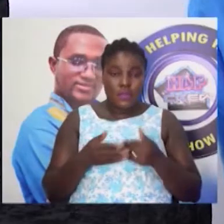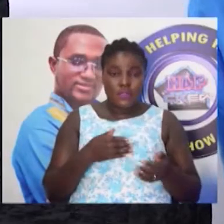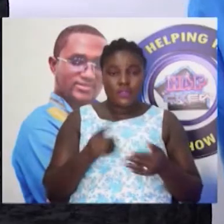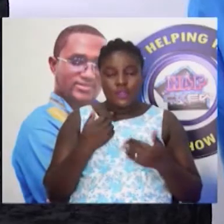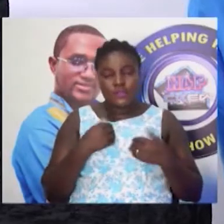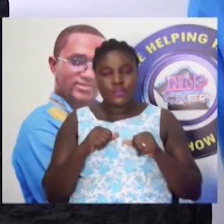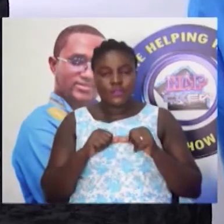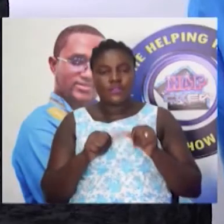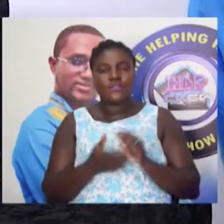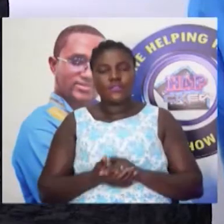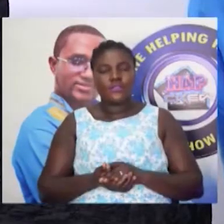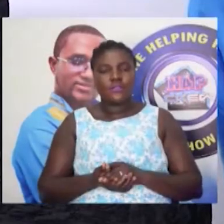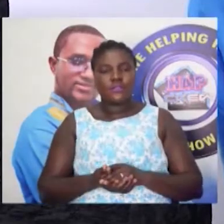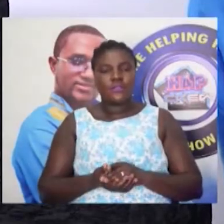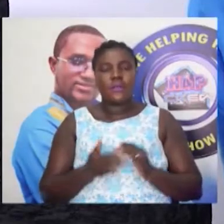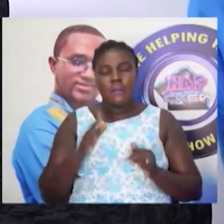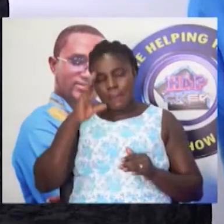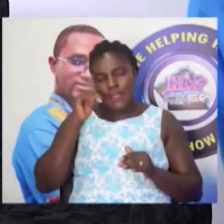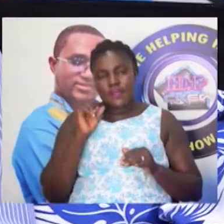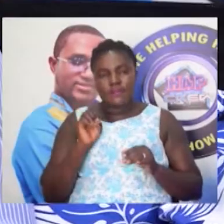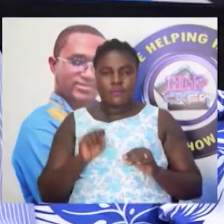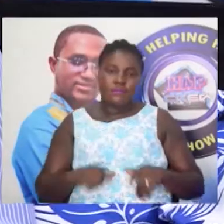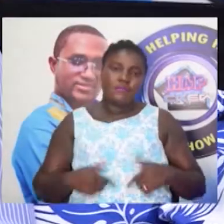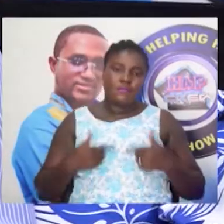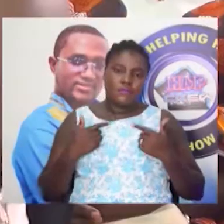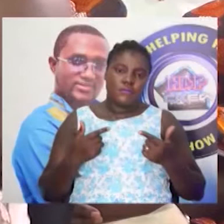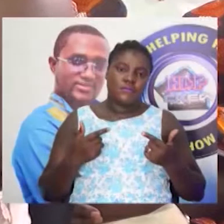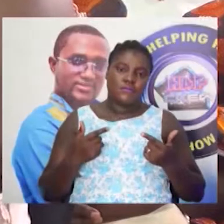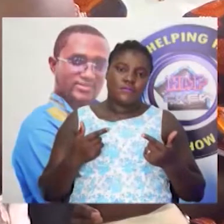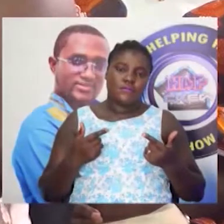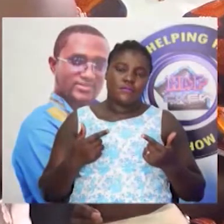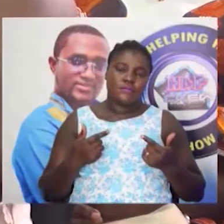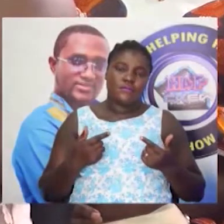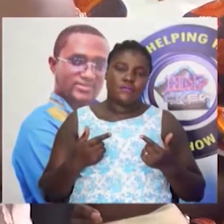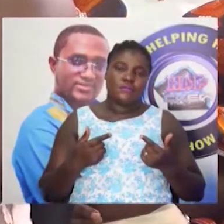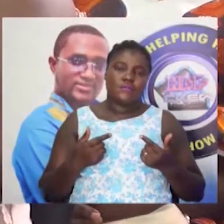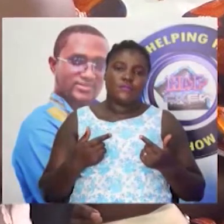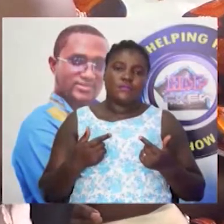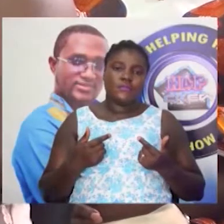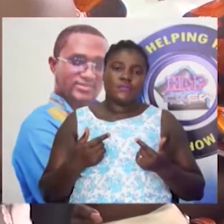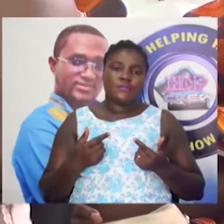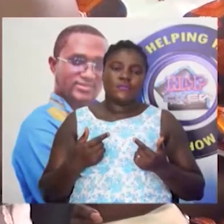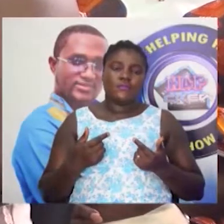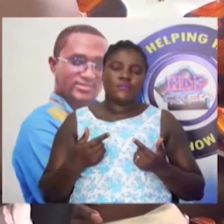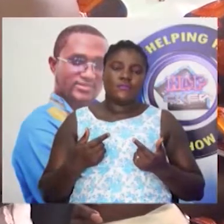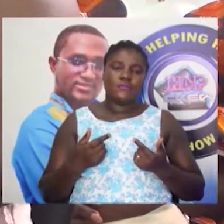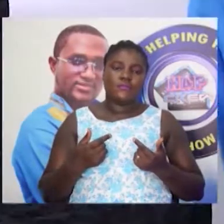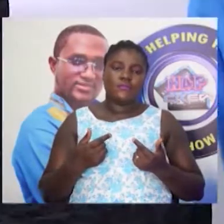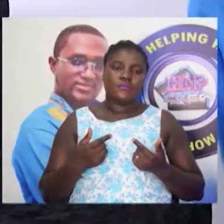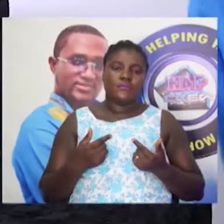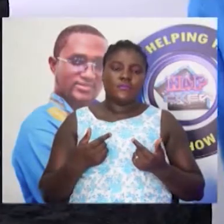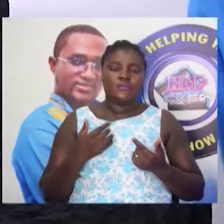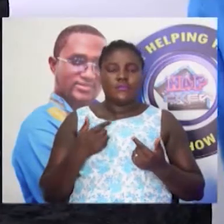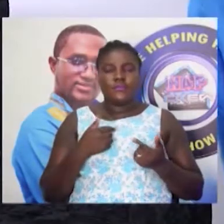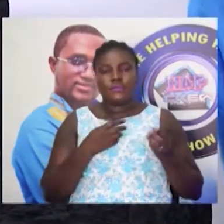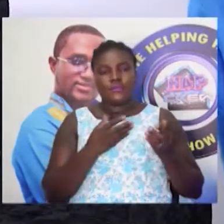But any which way, you have to go on. You have to go on, actually. Mm. Man must live. Man must make life. Wow.